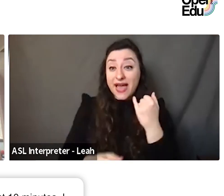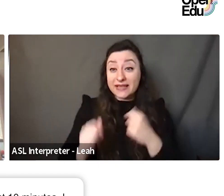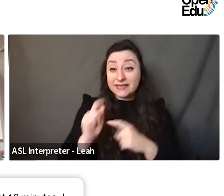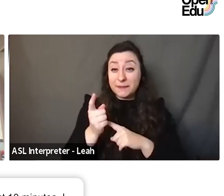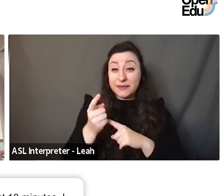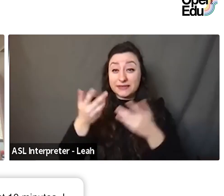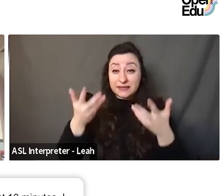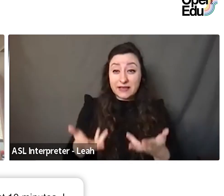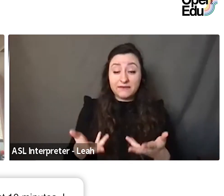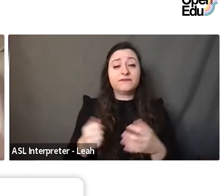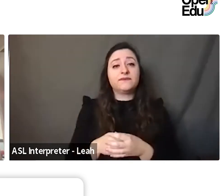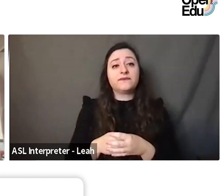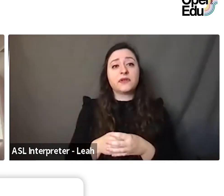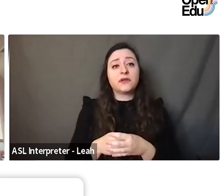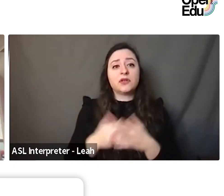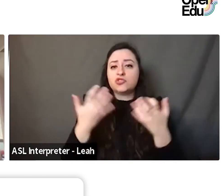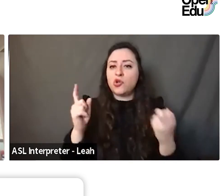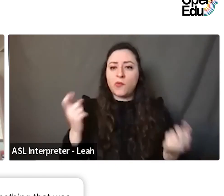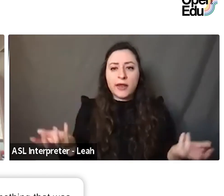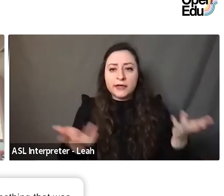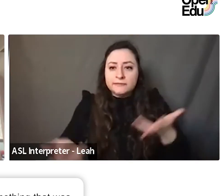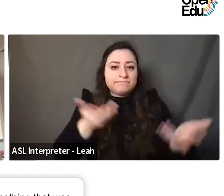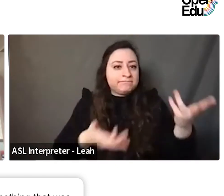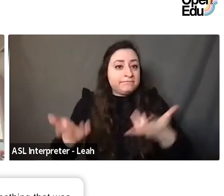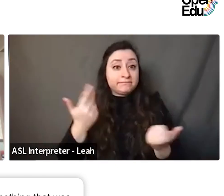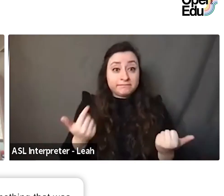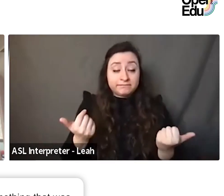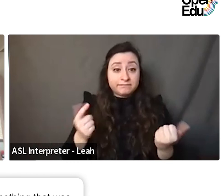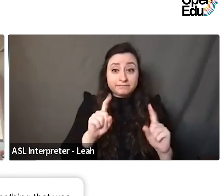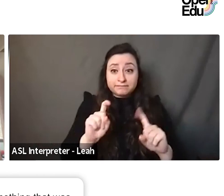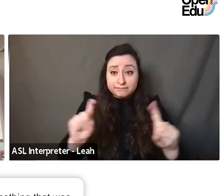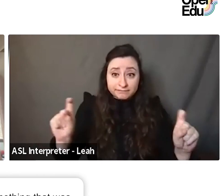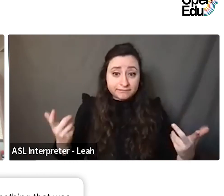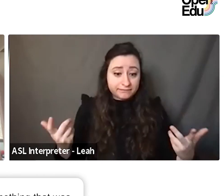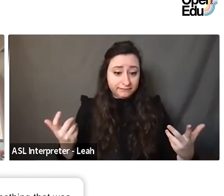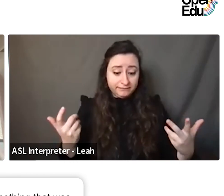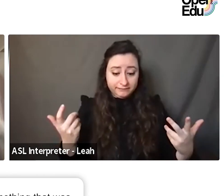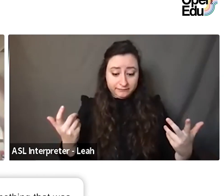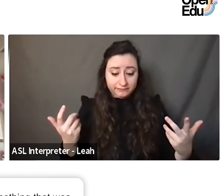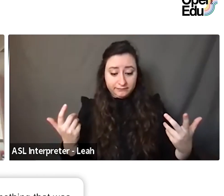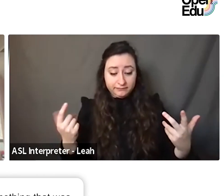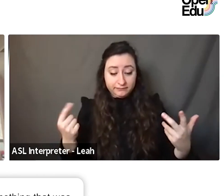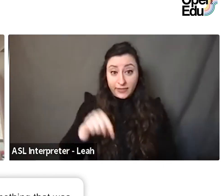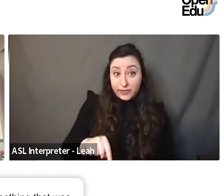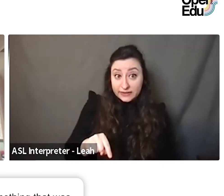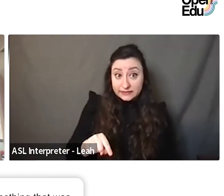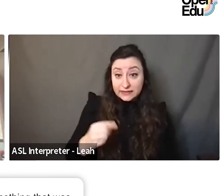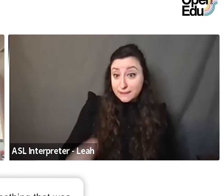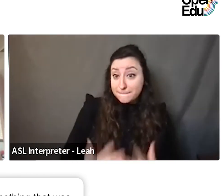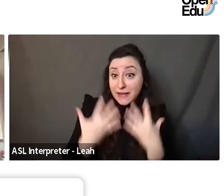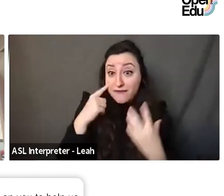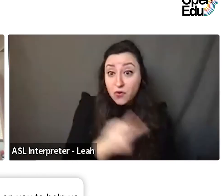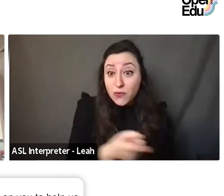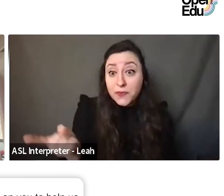to just read the room a little bit. Was this something that was inspiring for